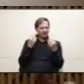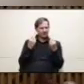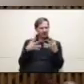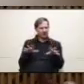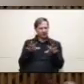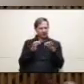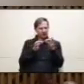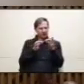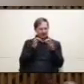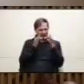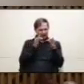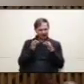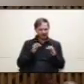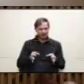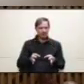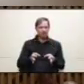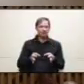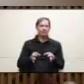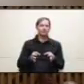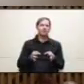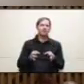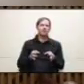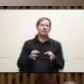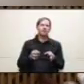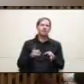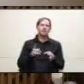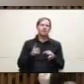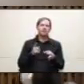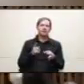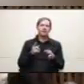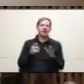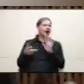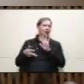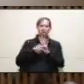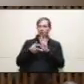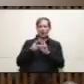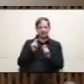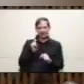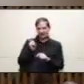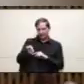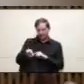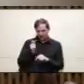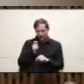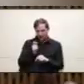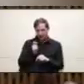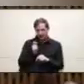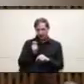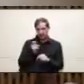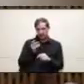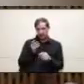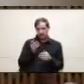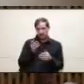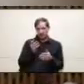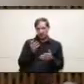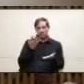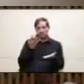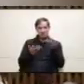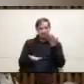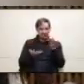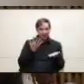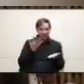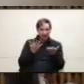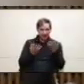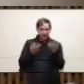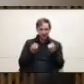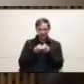the issue of unauthorized expenditure. Maybe when it comes to irregular expenditure, is